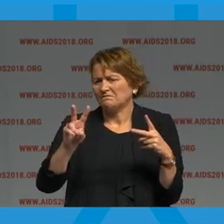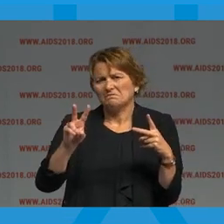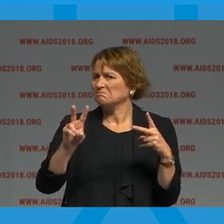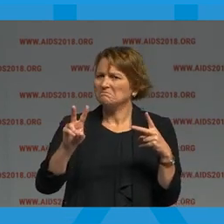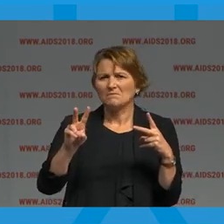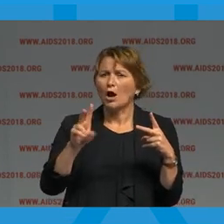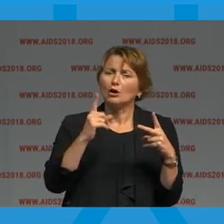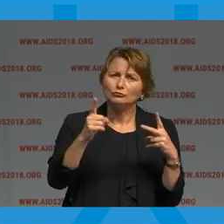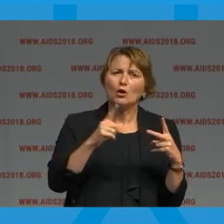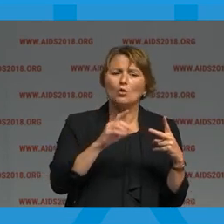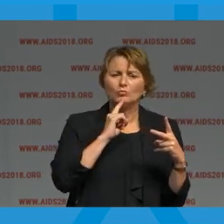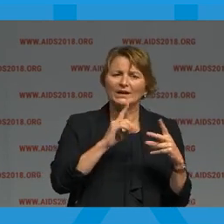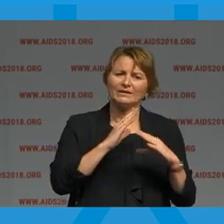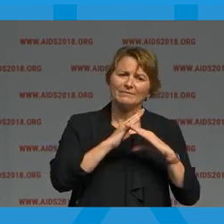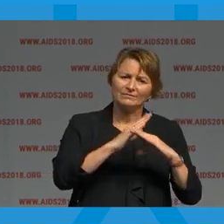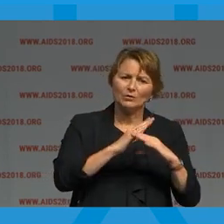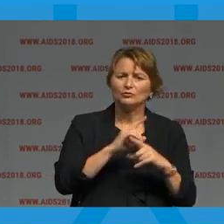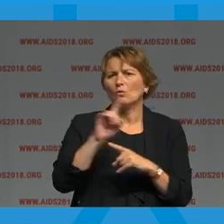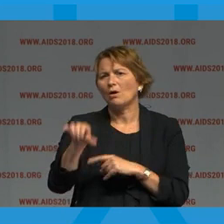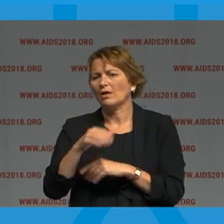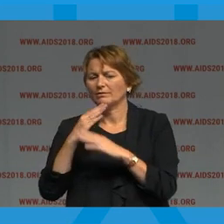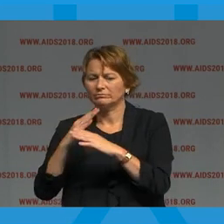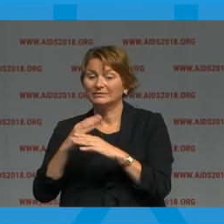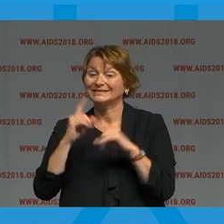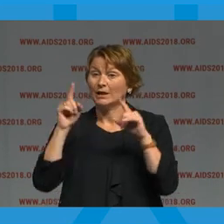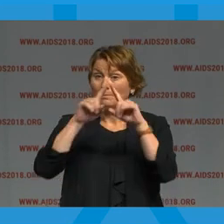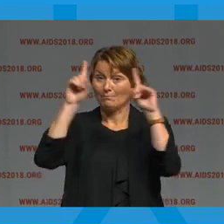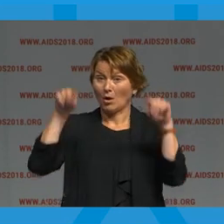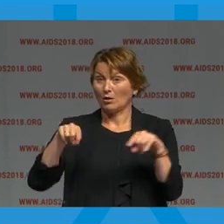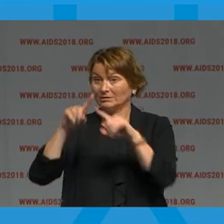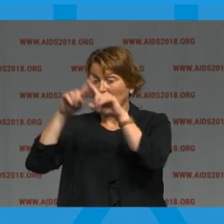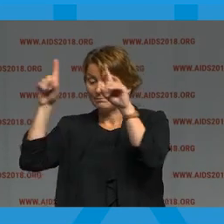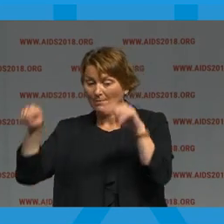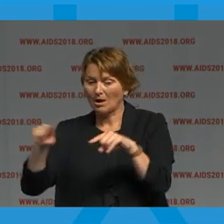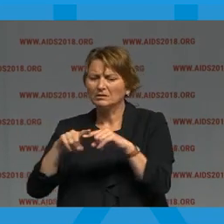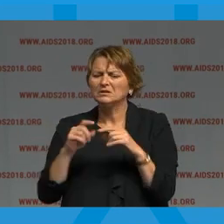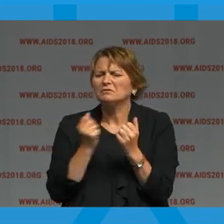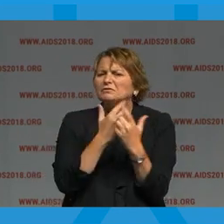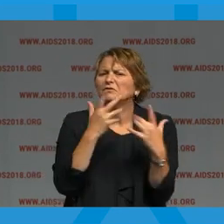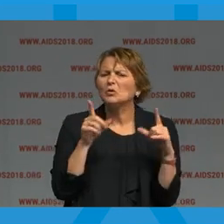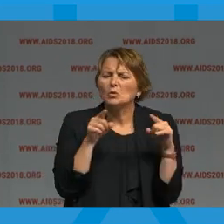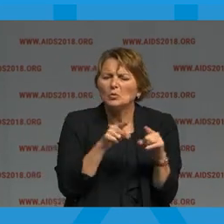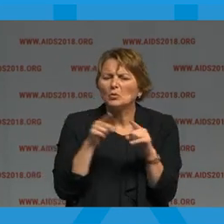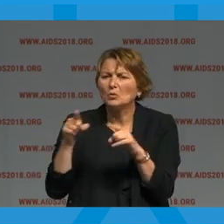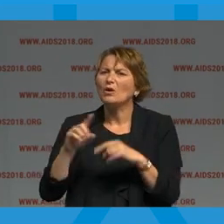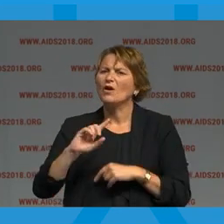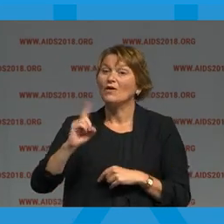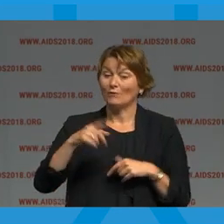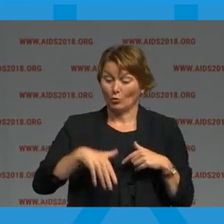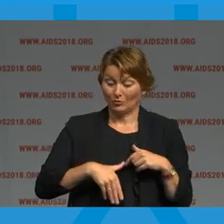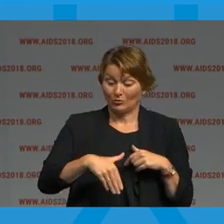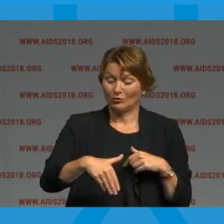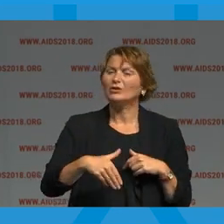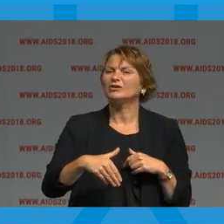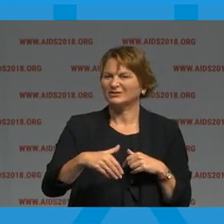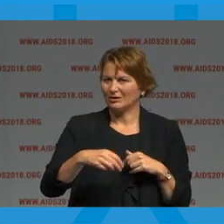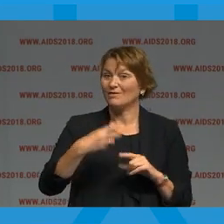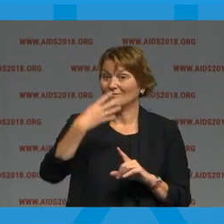or severe adverse events. But in the box you can see that there were a small number of first trimester ART